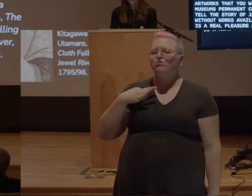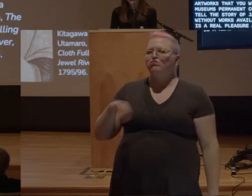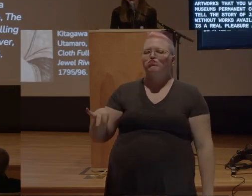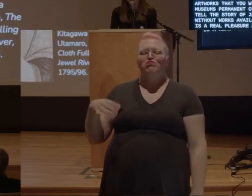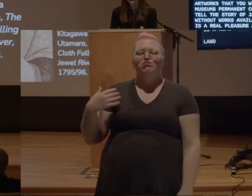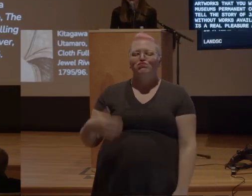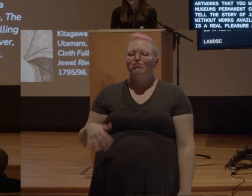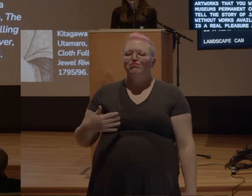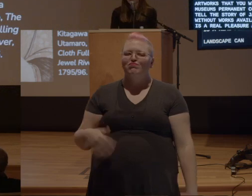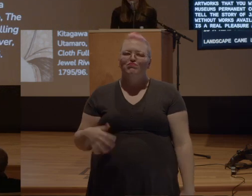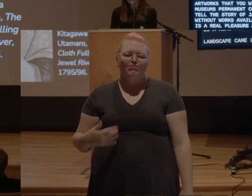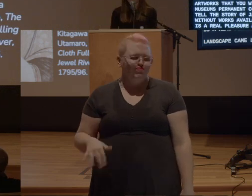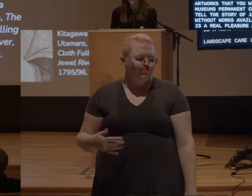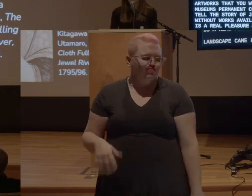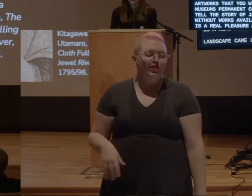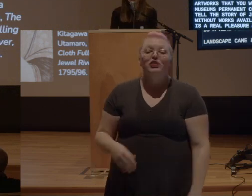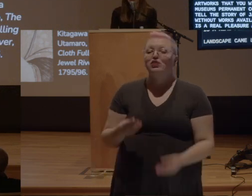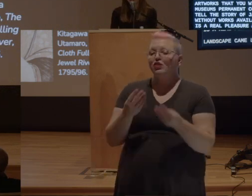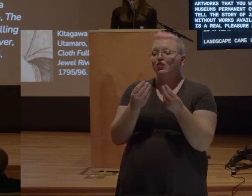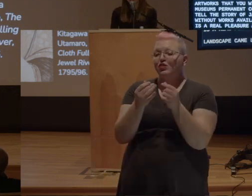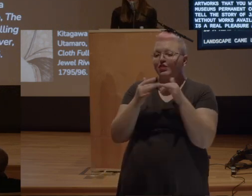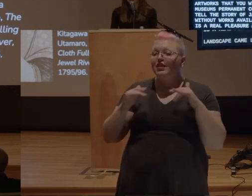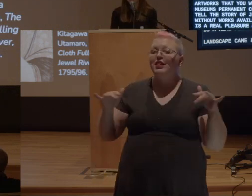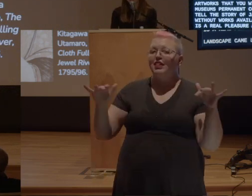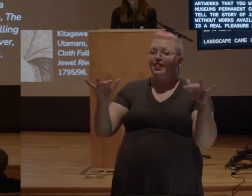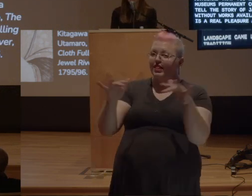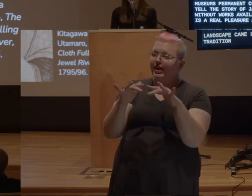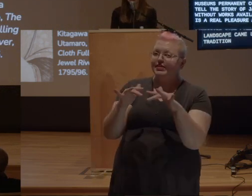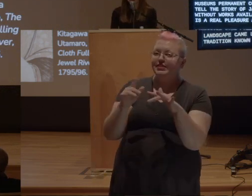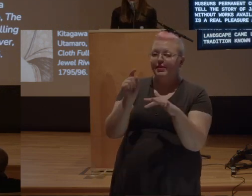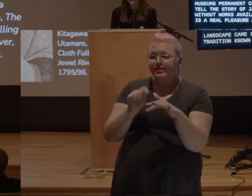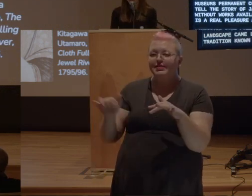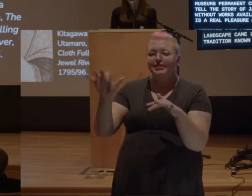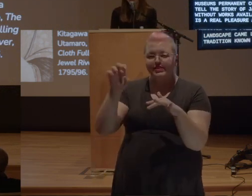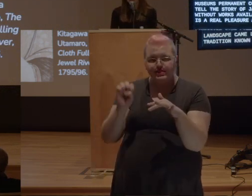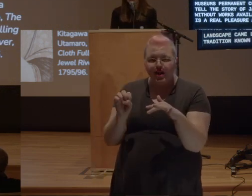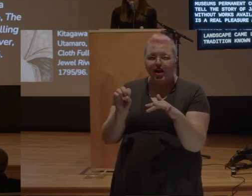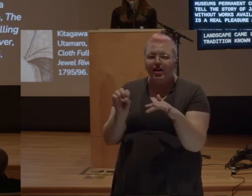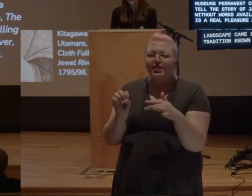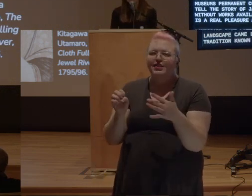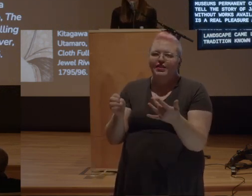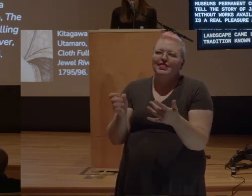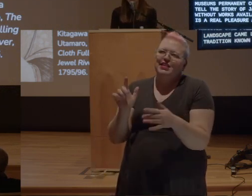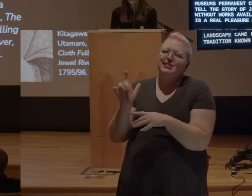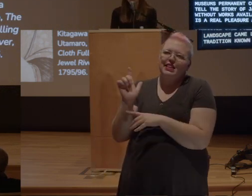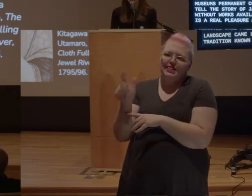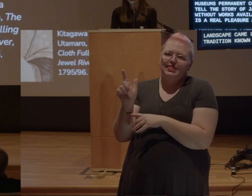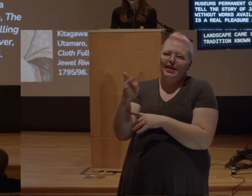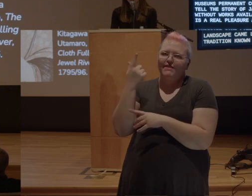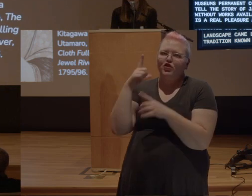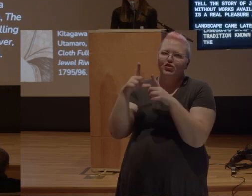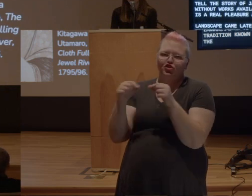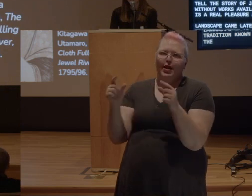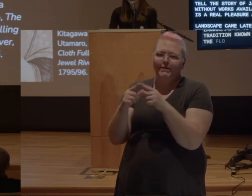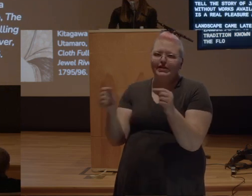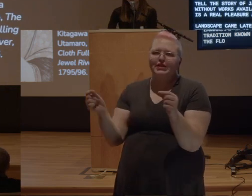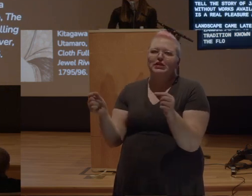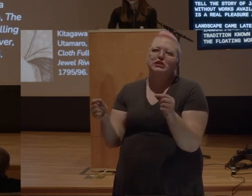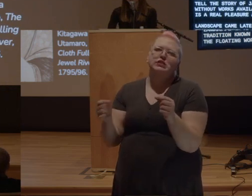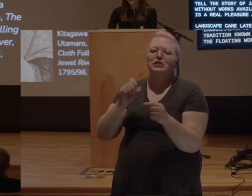Landscape came late to the Japanese print tradition known as ukiyo-e, literally pictures of the floating